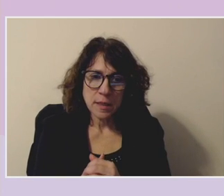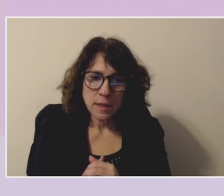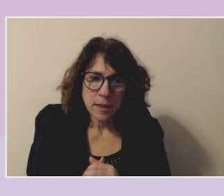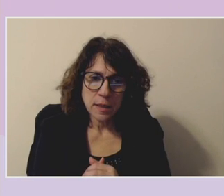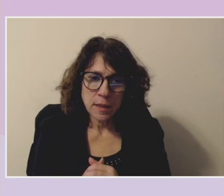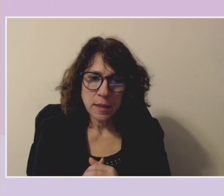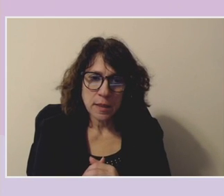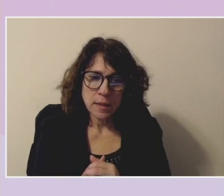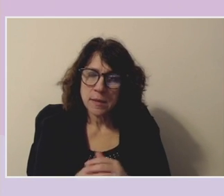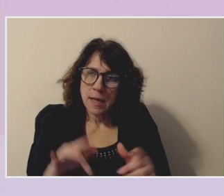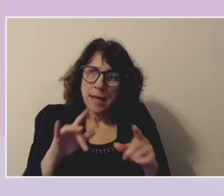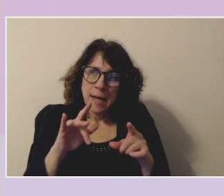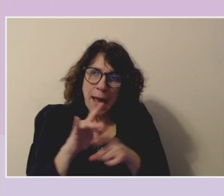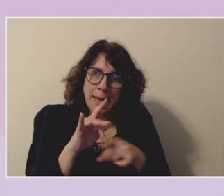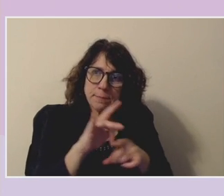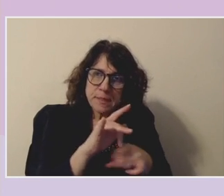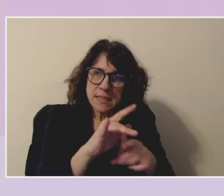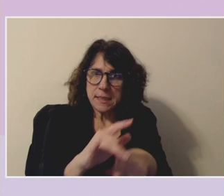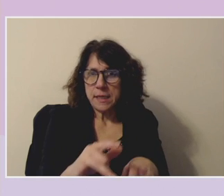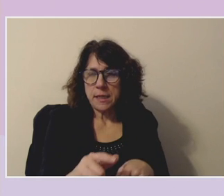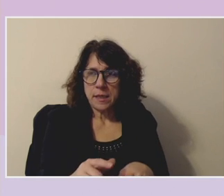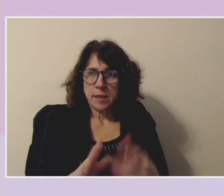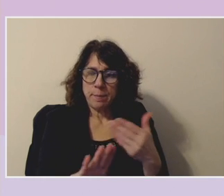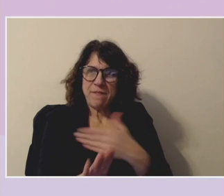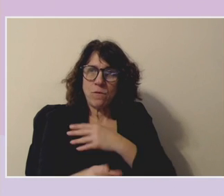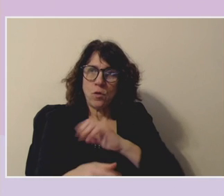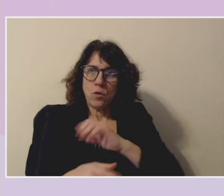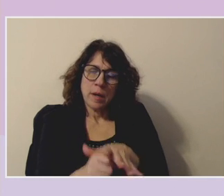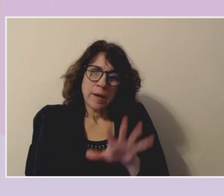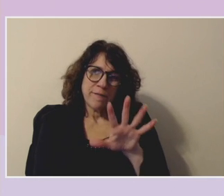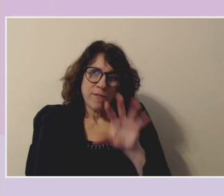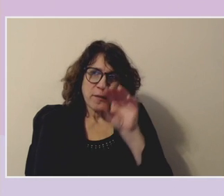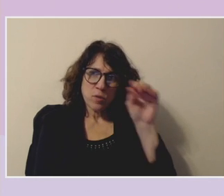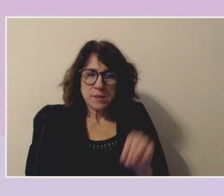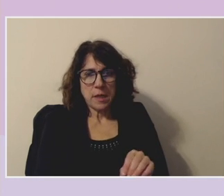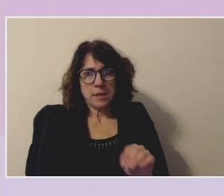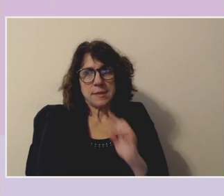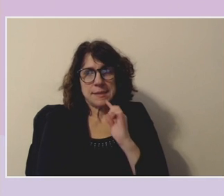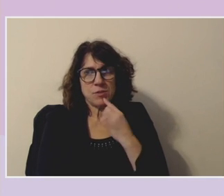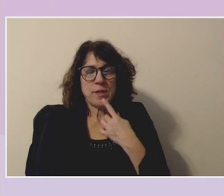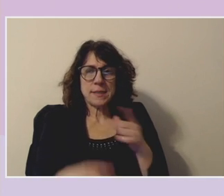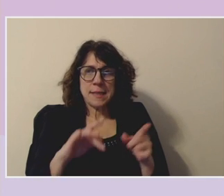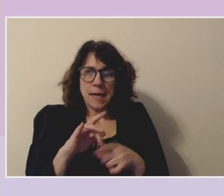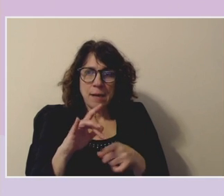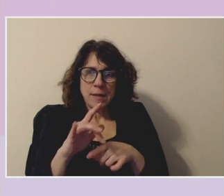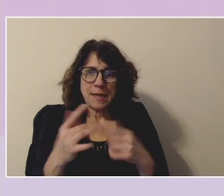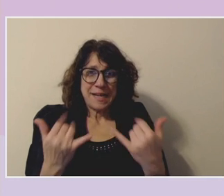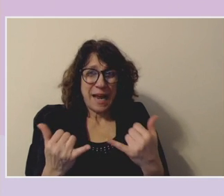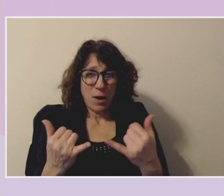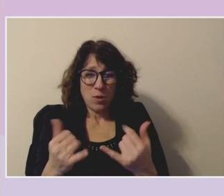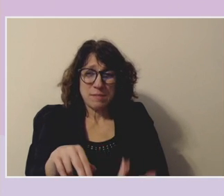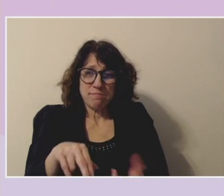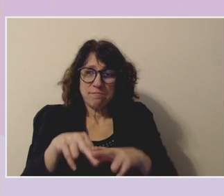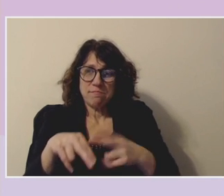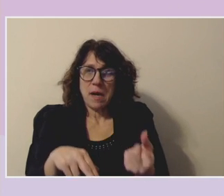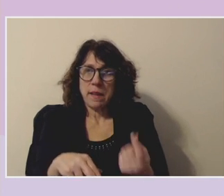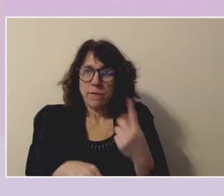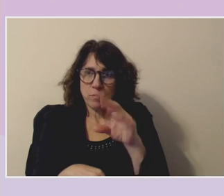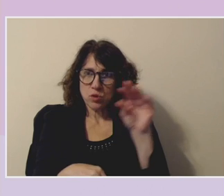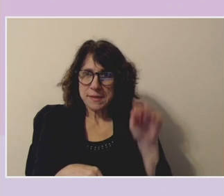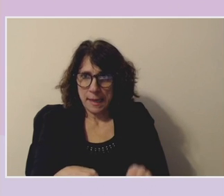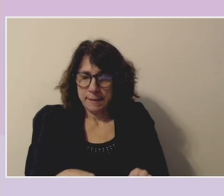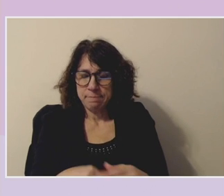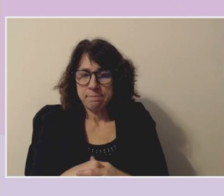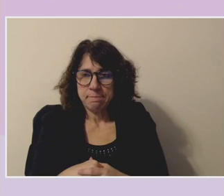that before the pandemic, we had about 5% chronic absenteeism, and we're experiencing about 11% in our district now. So